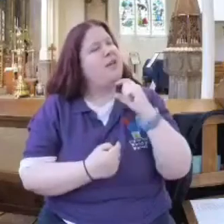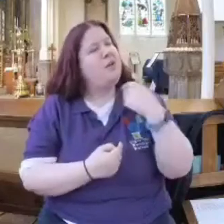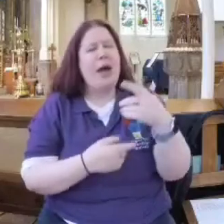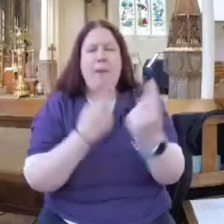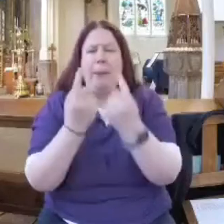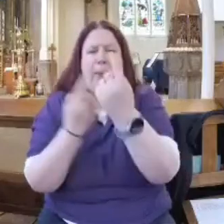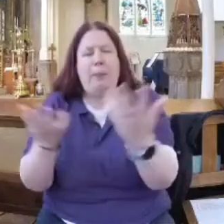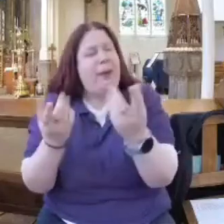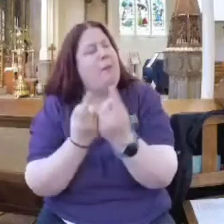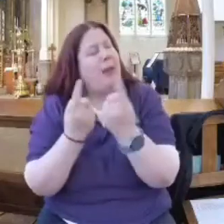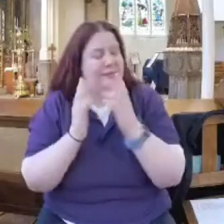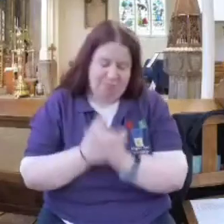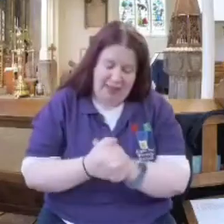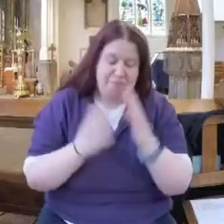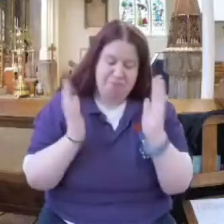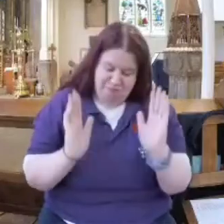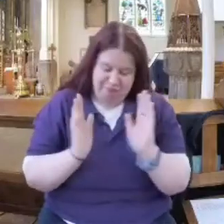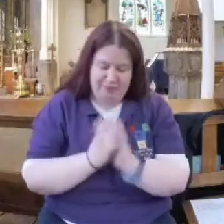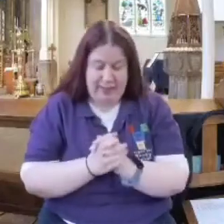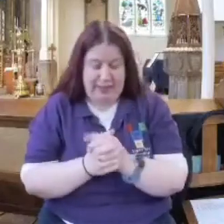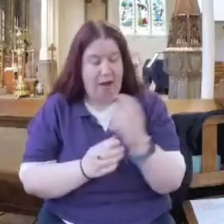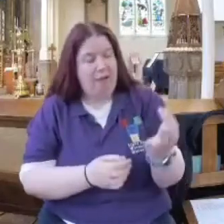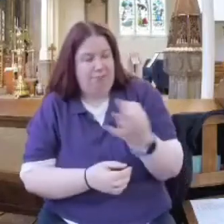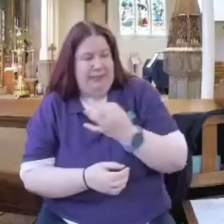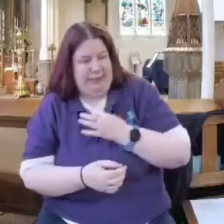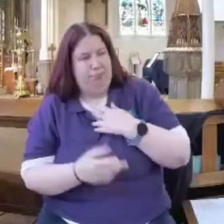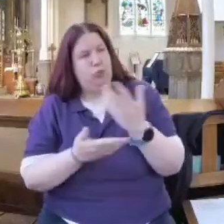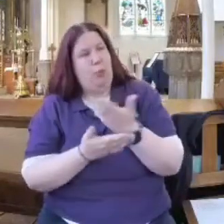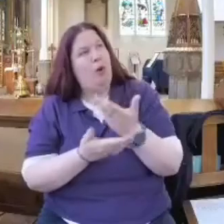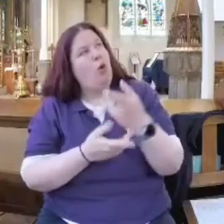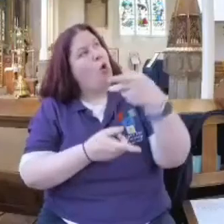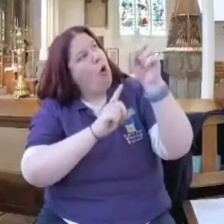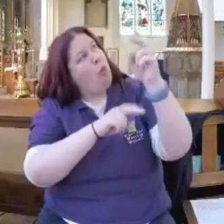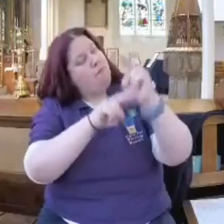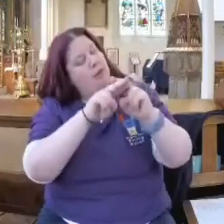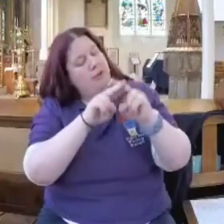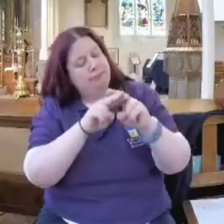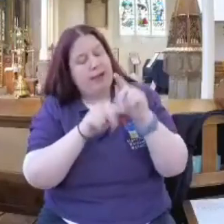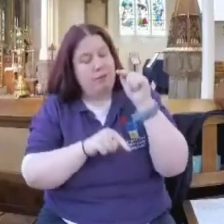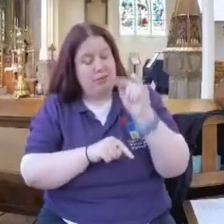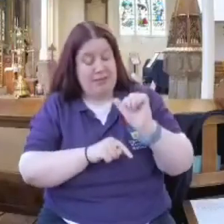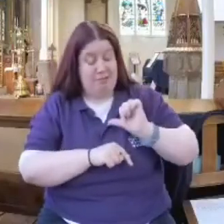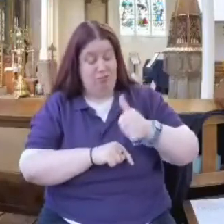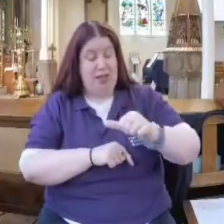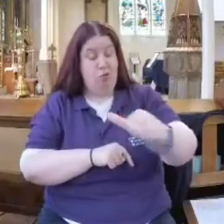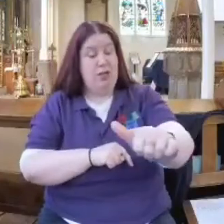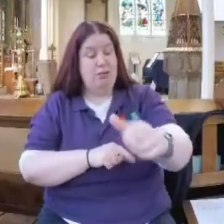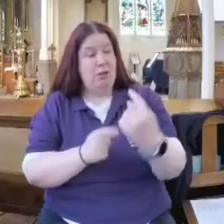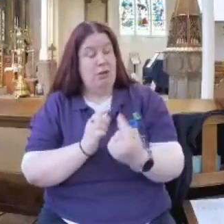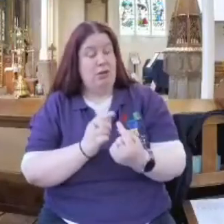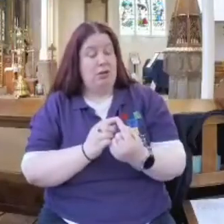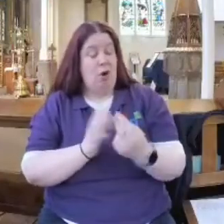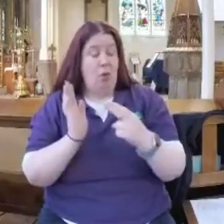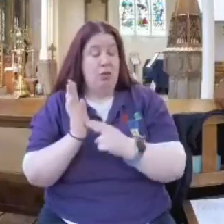asked me to speak on the theme of God the Father. Now, he gave the first sermon in this series on the